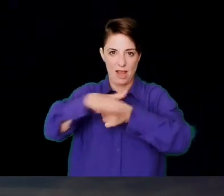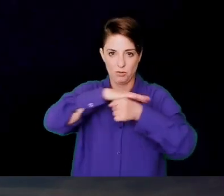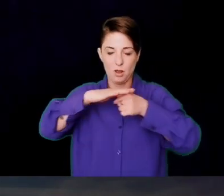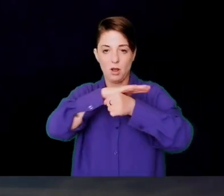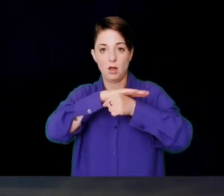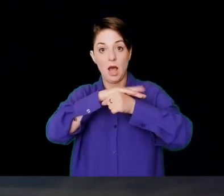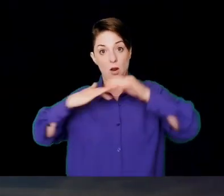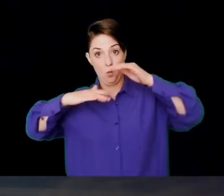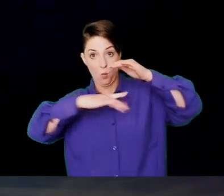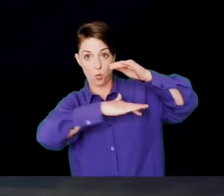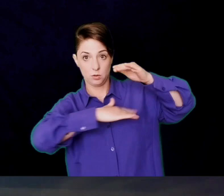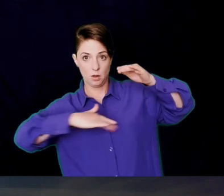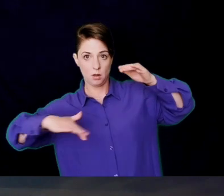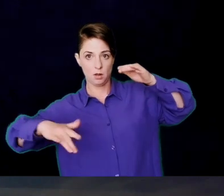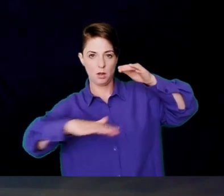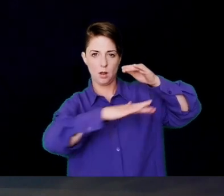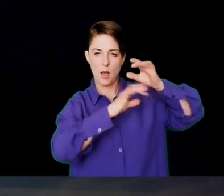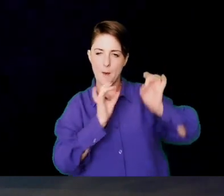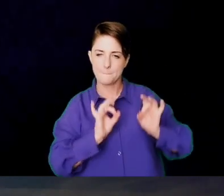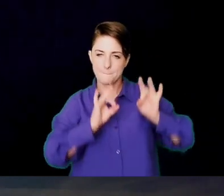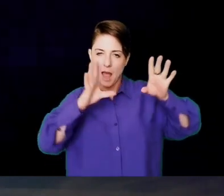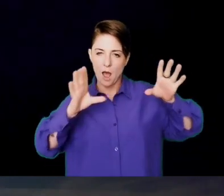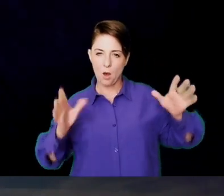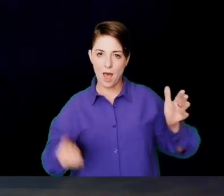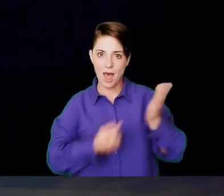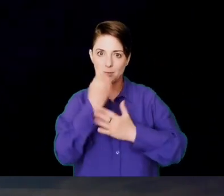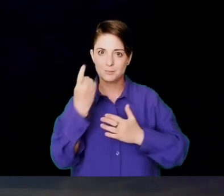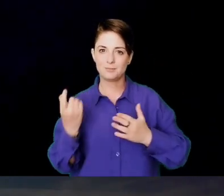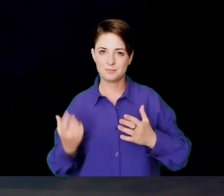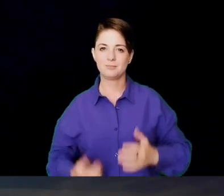before miraculous things started to happen.